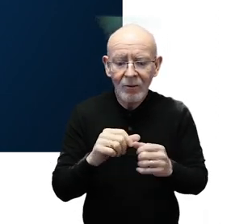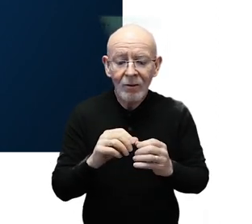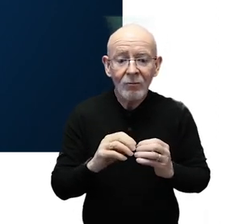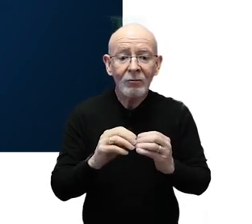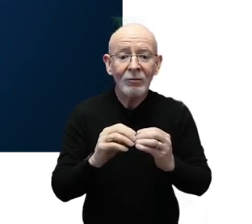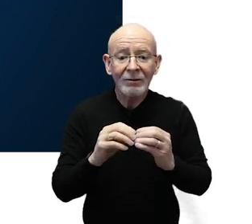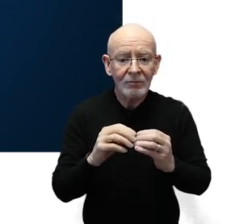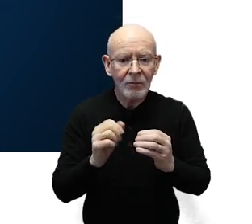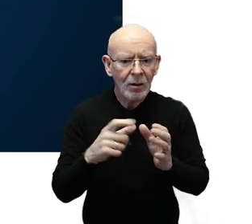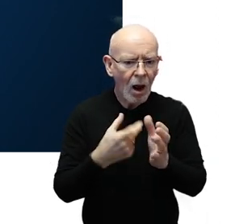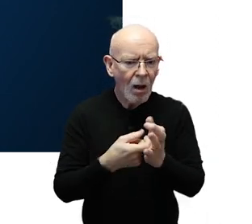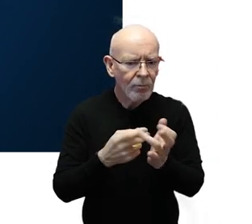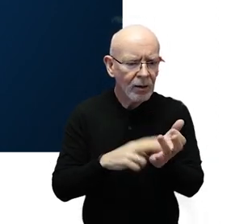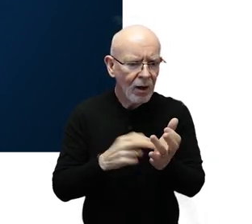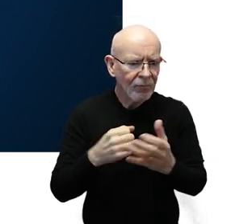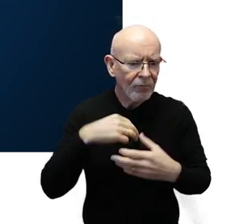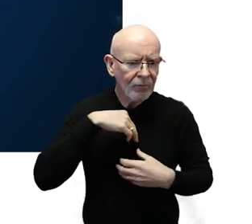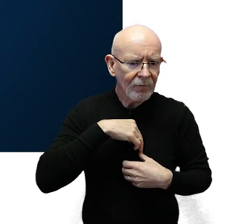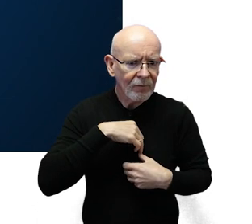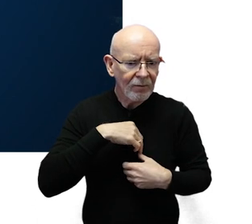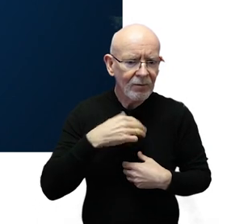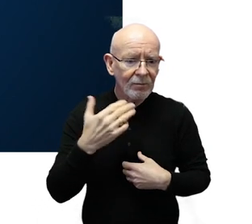carbon dioxide, and so the air that we